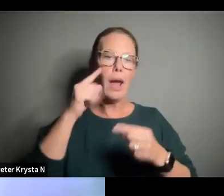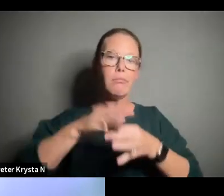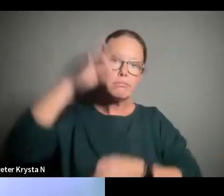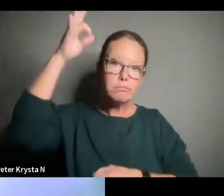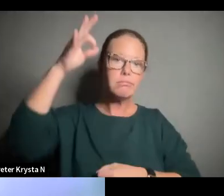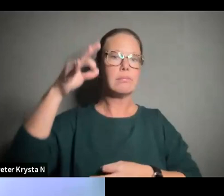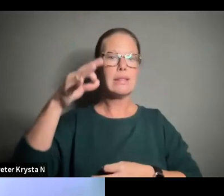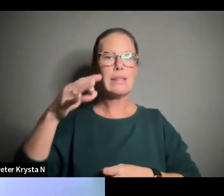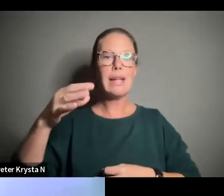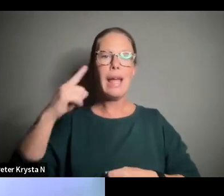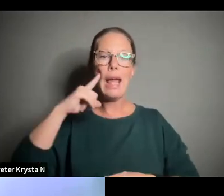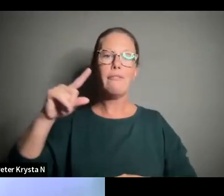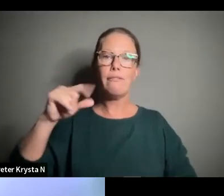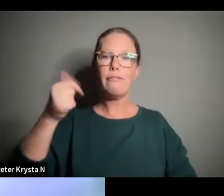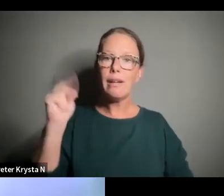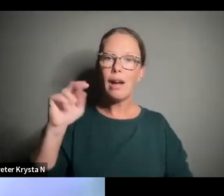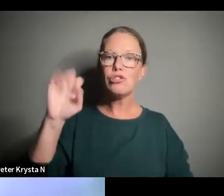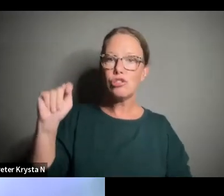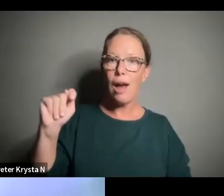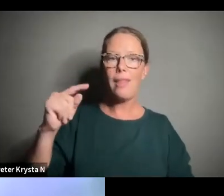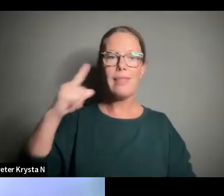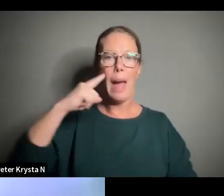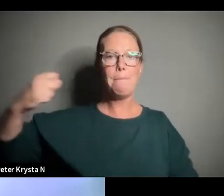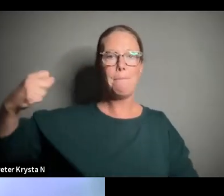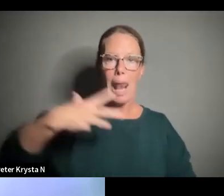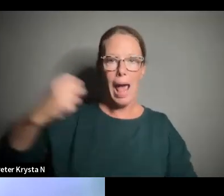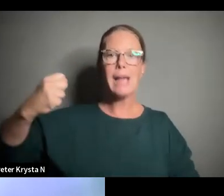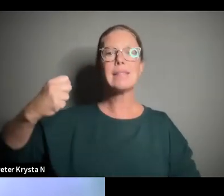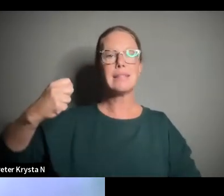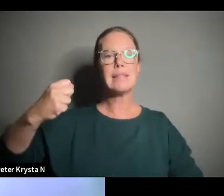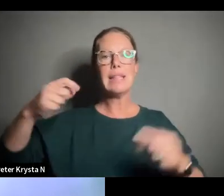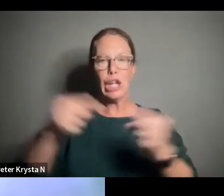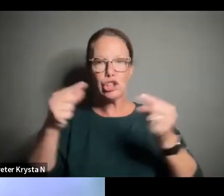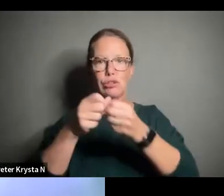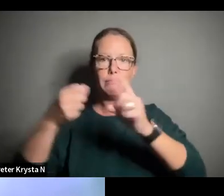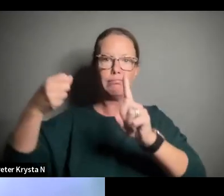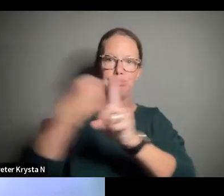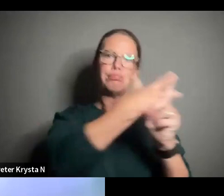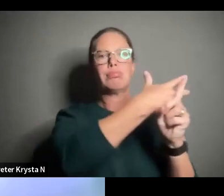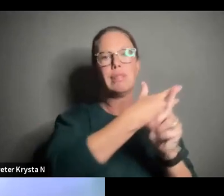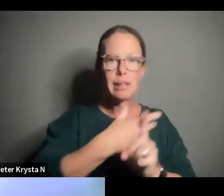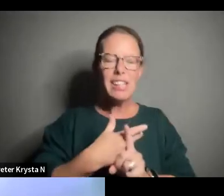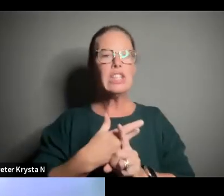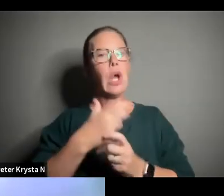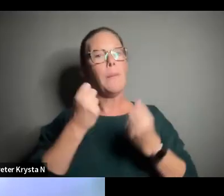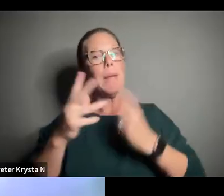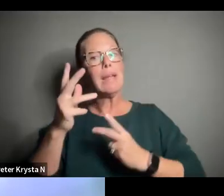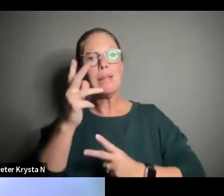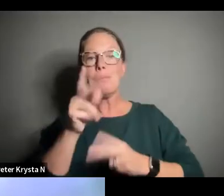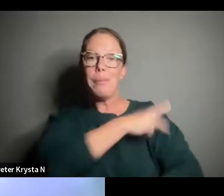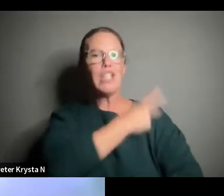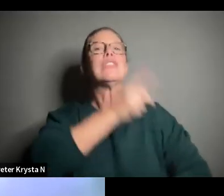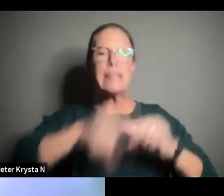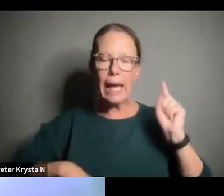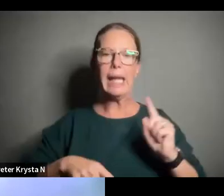cord if you have a gunshot wound, because what we call the blast injury to your spinal cord column. And so some of those patients we cannot stimulate, and then